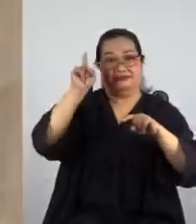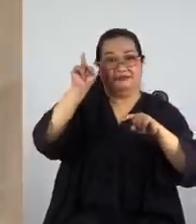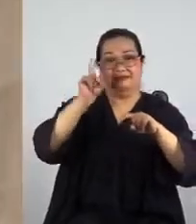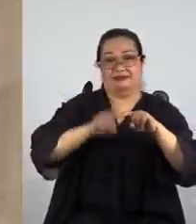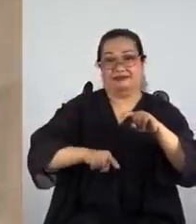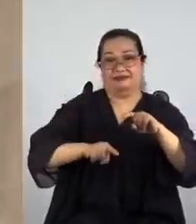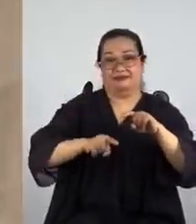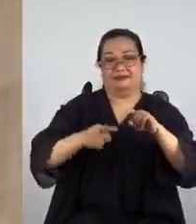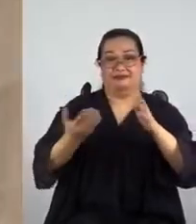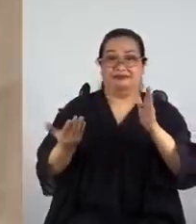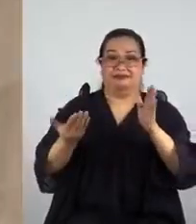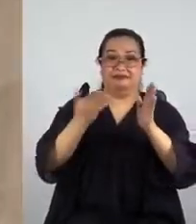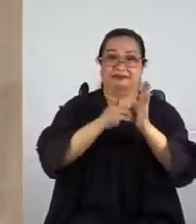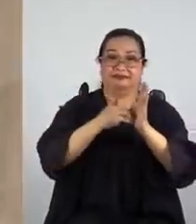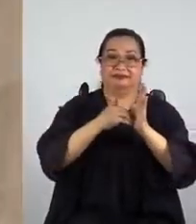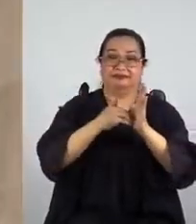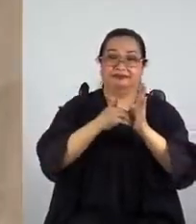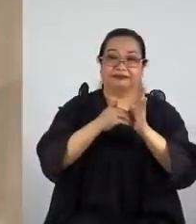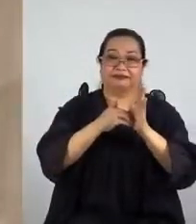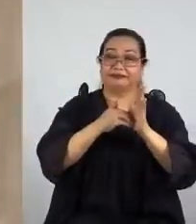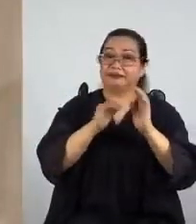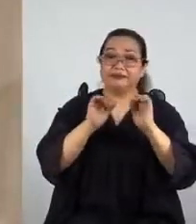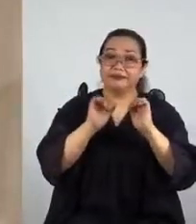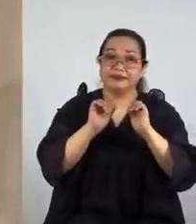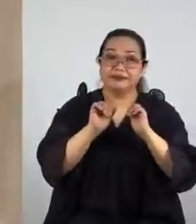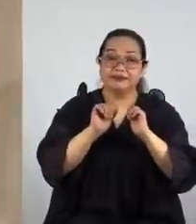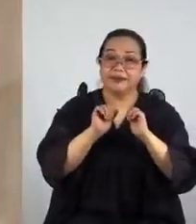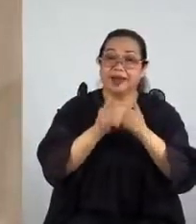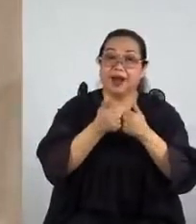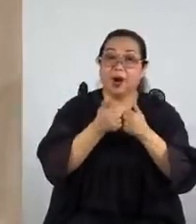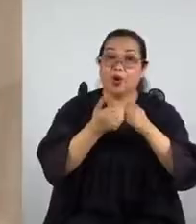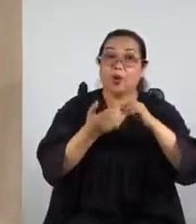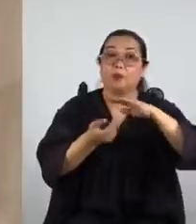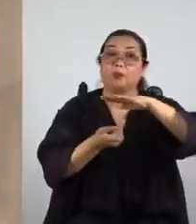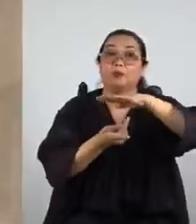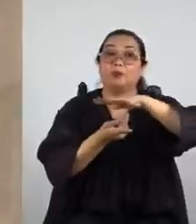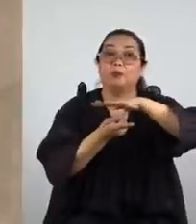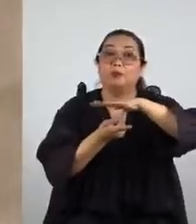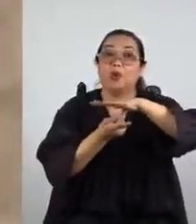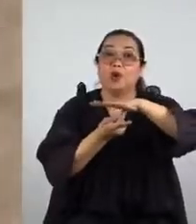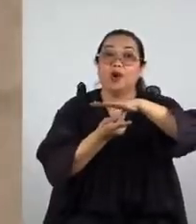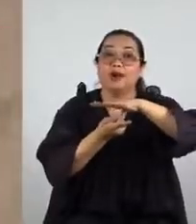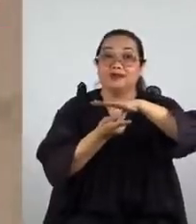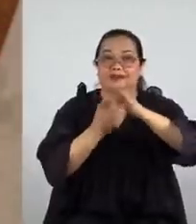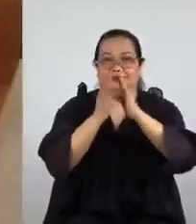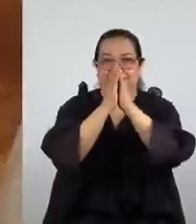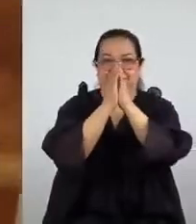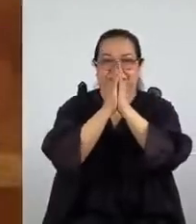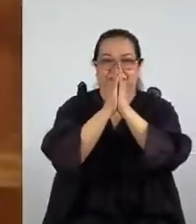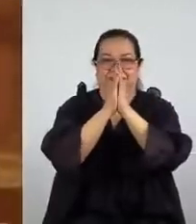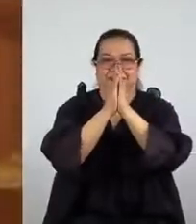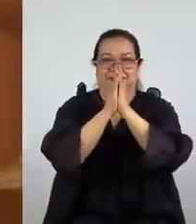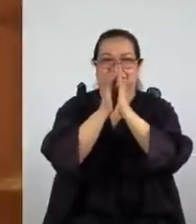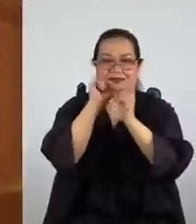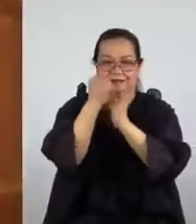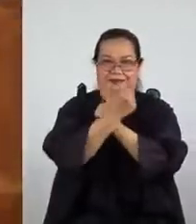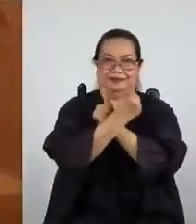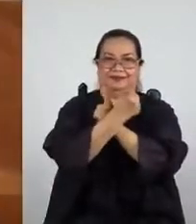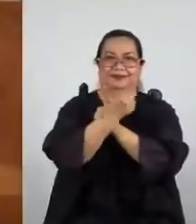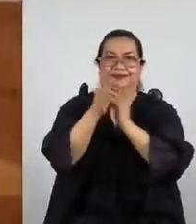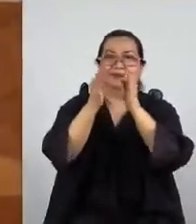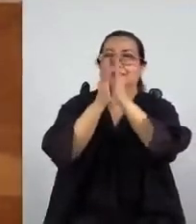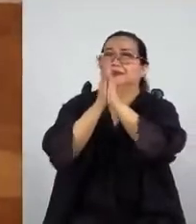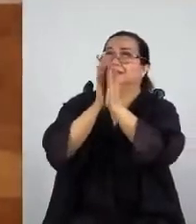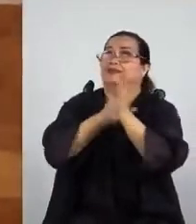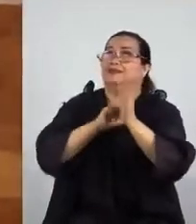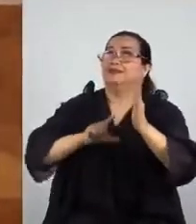be recovered. How did Paul pray? How did he look at his situation when he was asking the